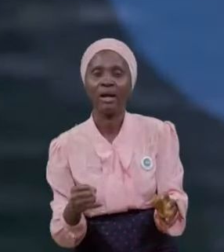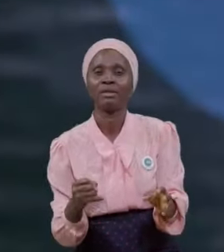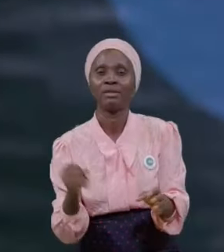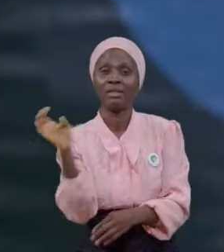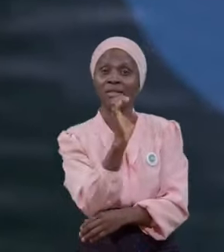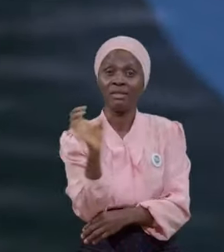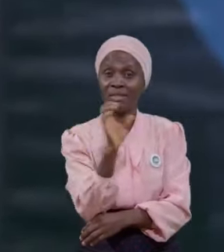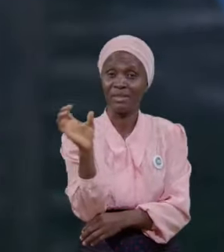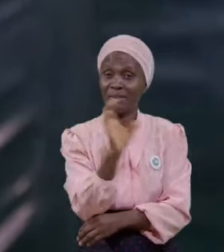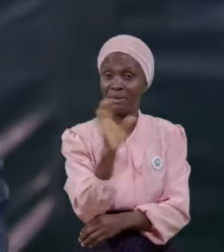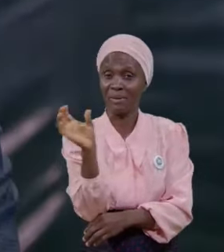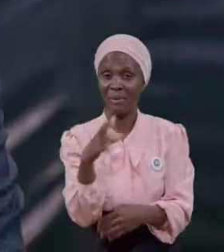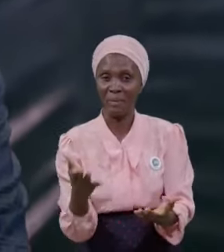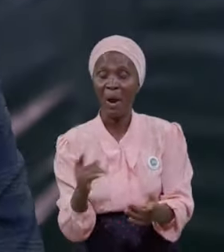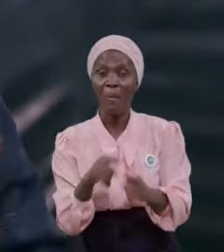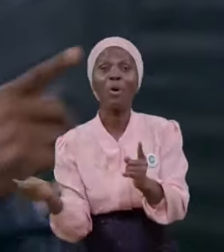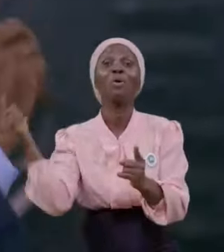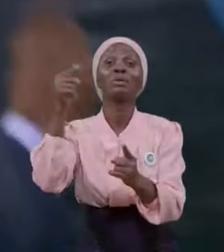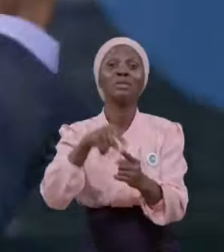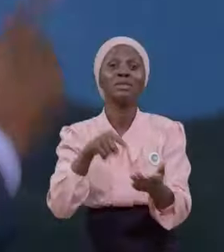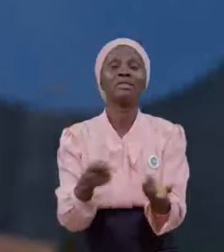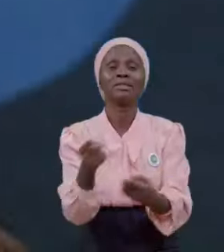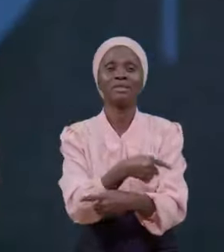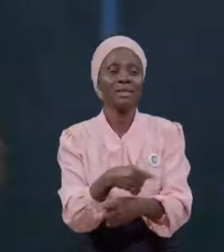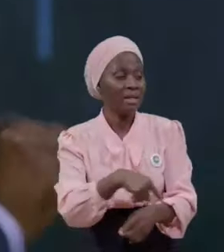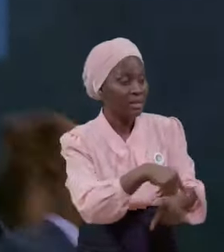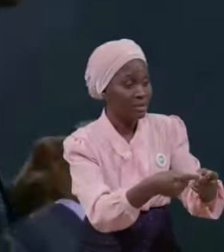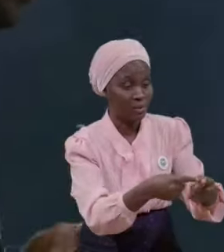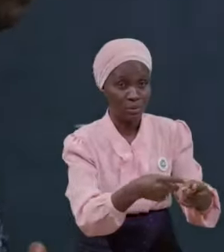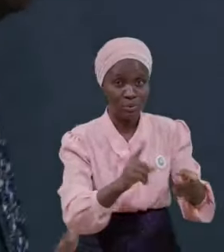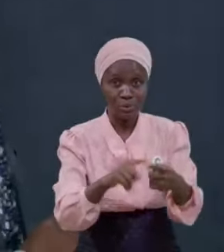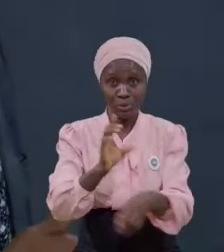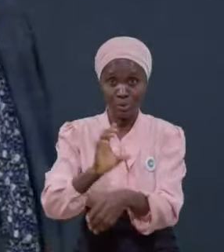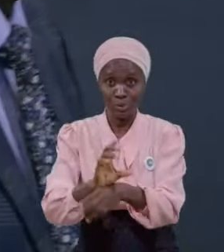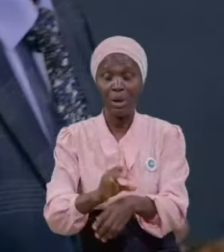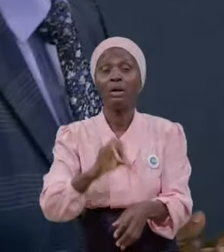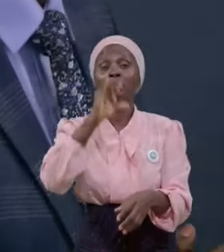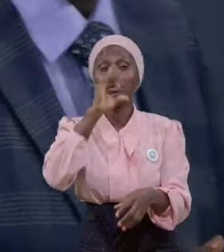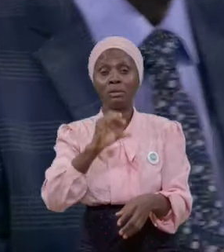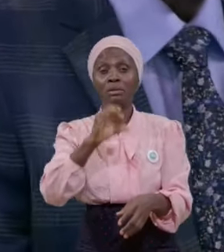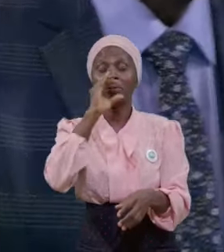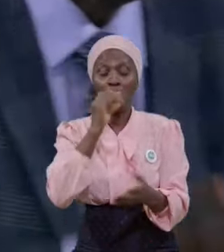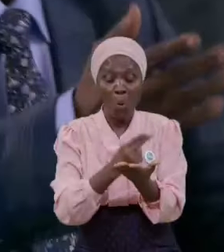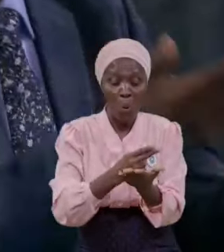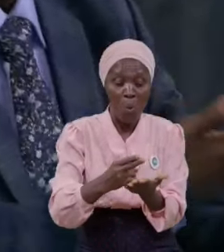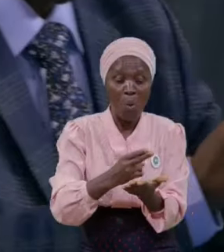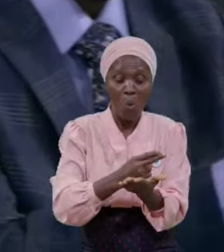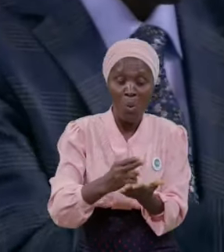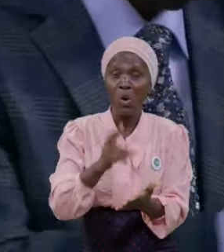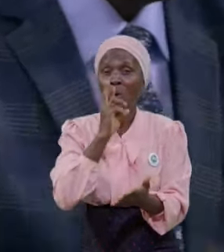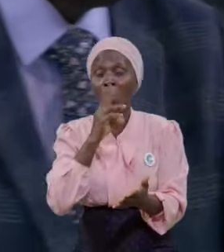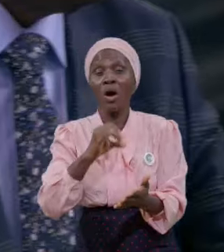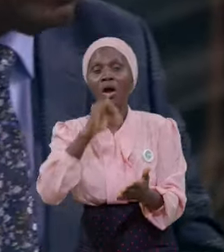holy water, drink holy water, yet until this day. They